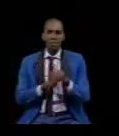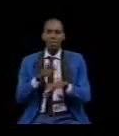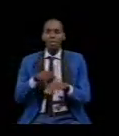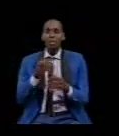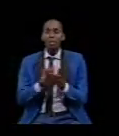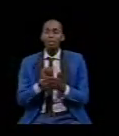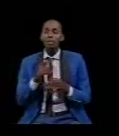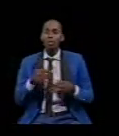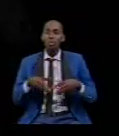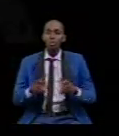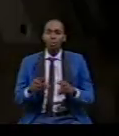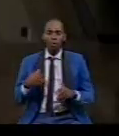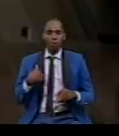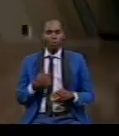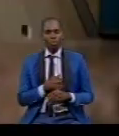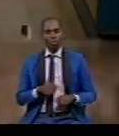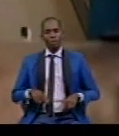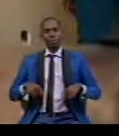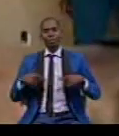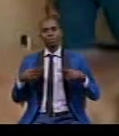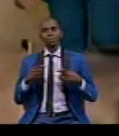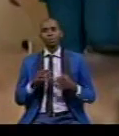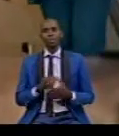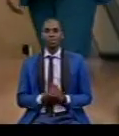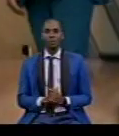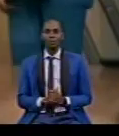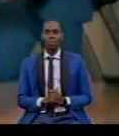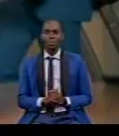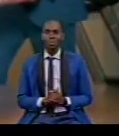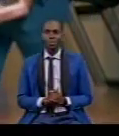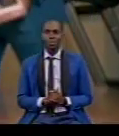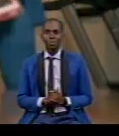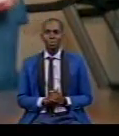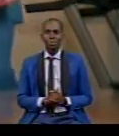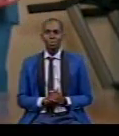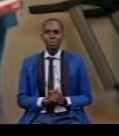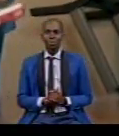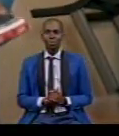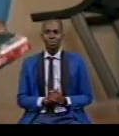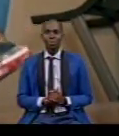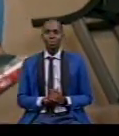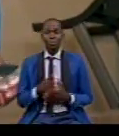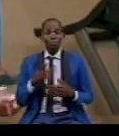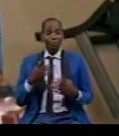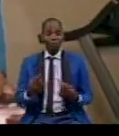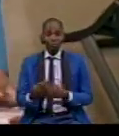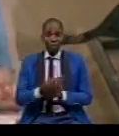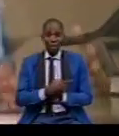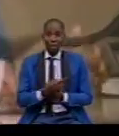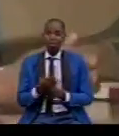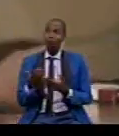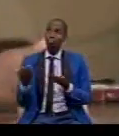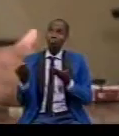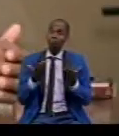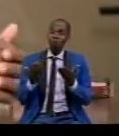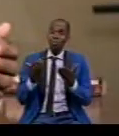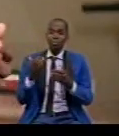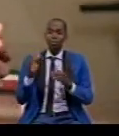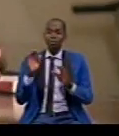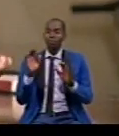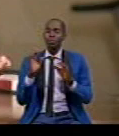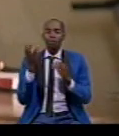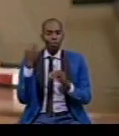name will bring the healing and the deliverance, and it will set you